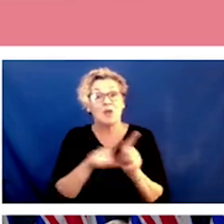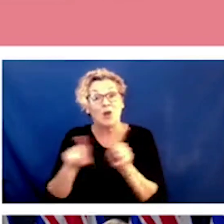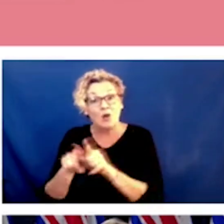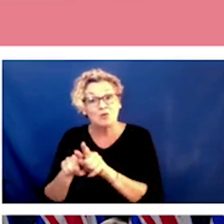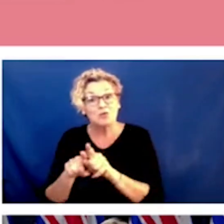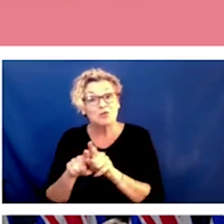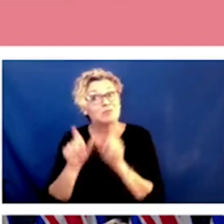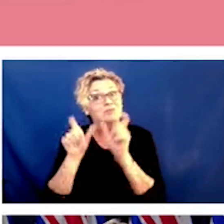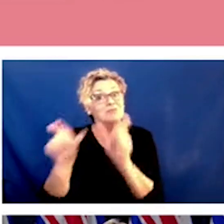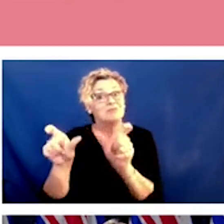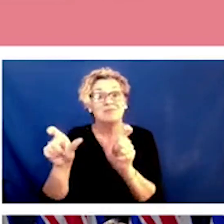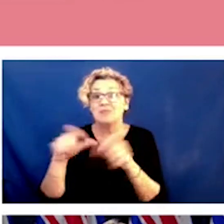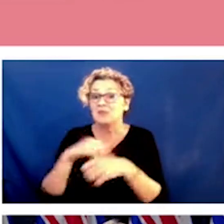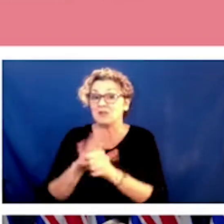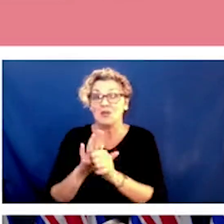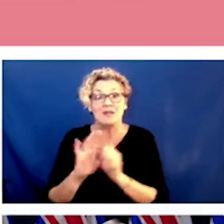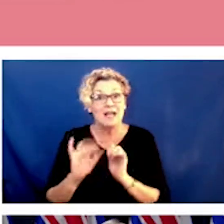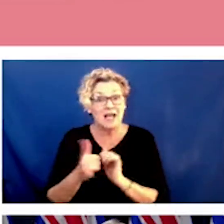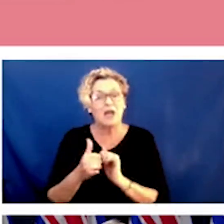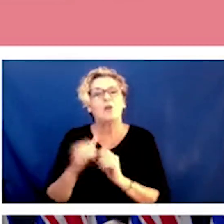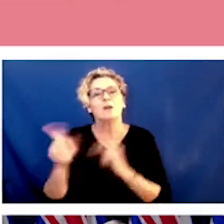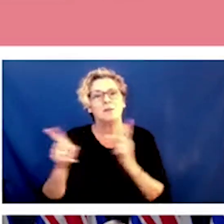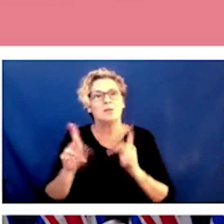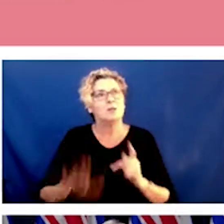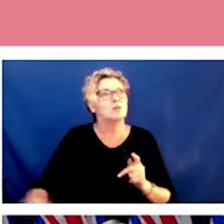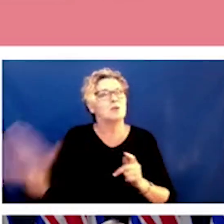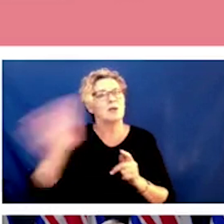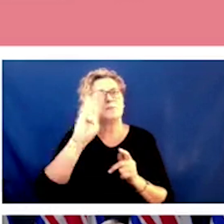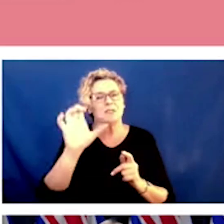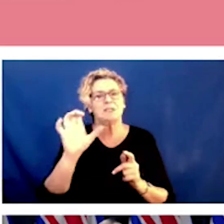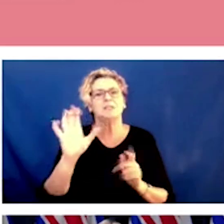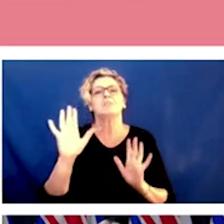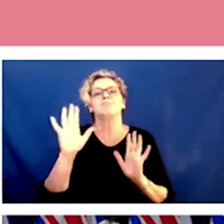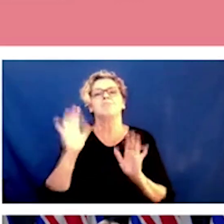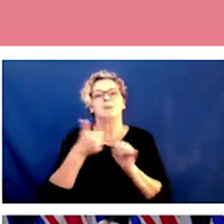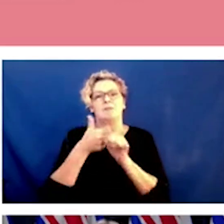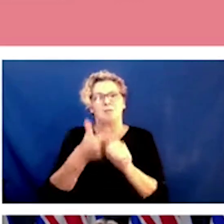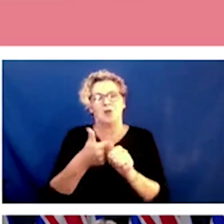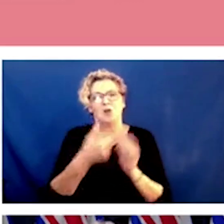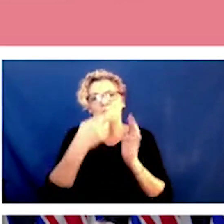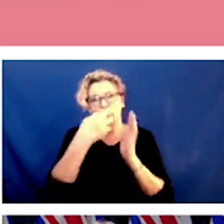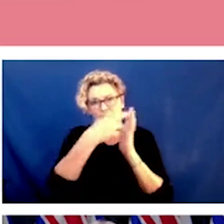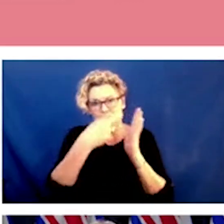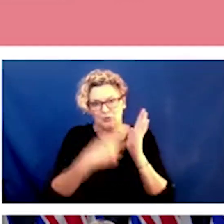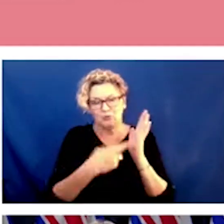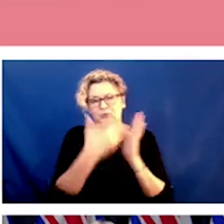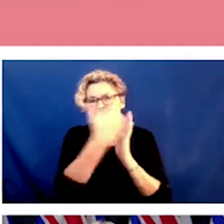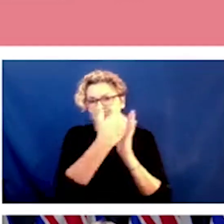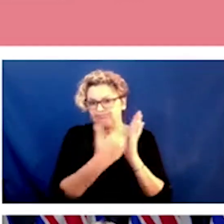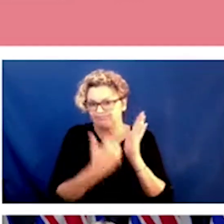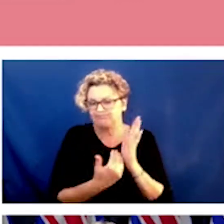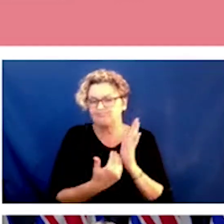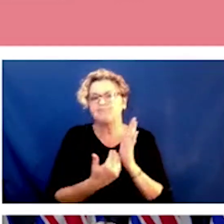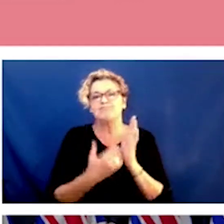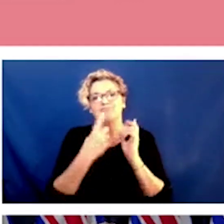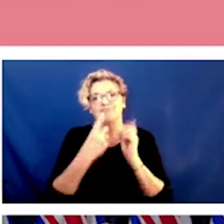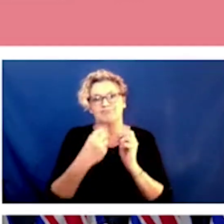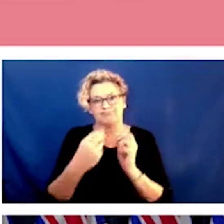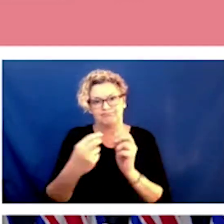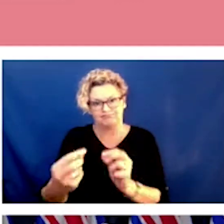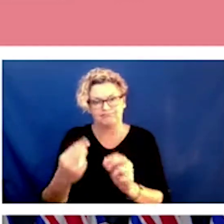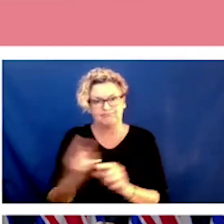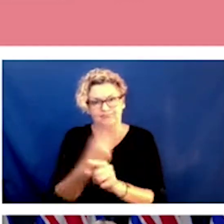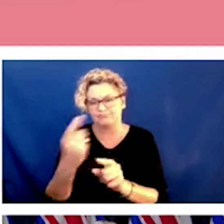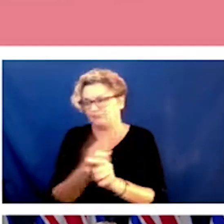halls, closing of nightclubs, closing of those environments where we were seeing transmission events happening, sometimes in large numbers to